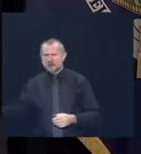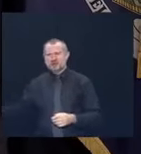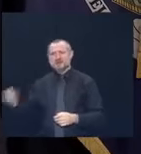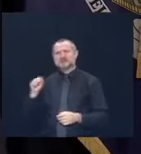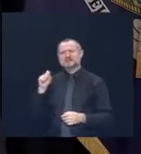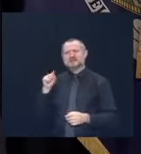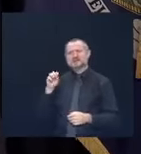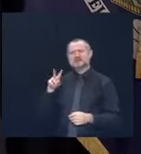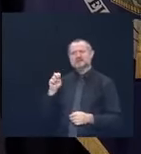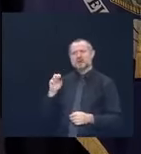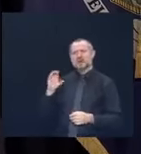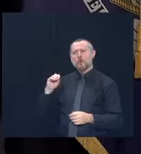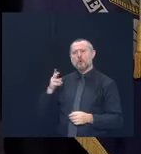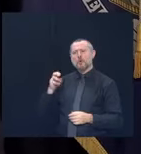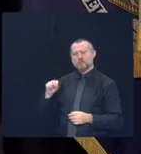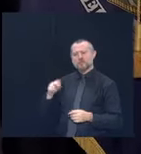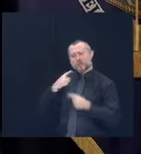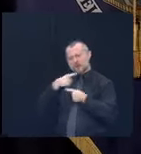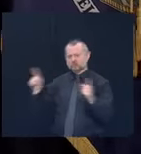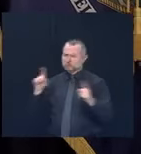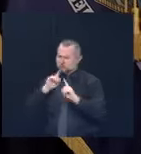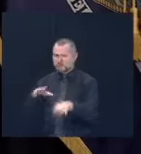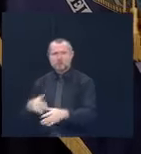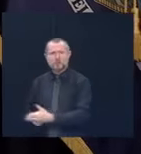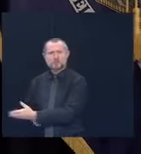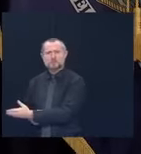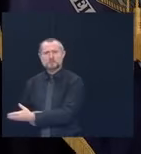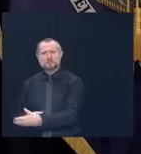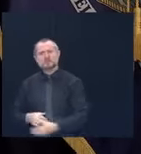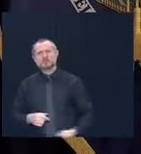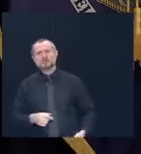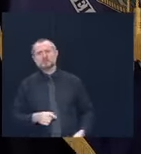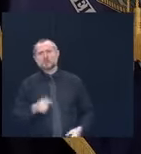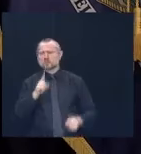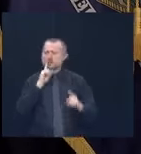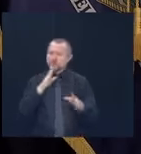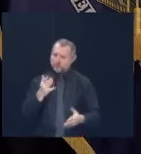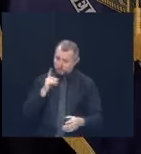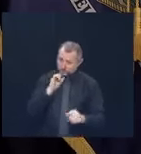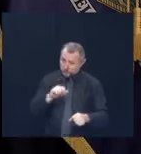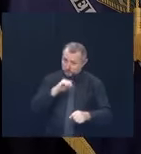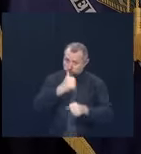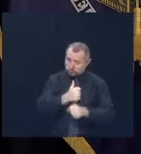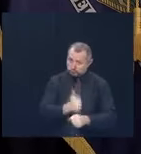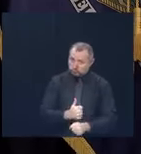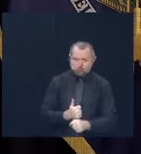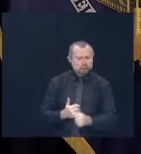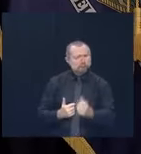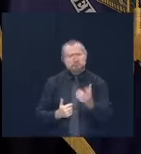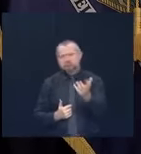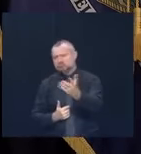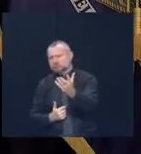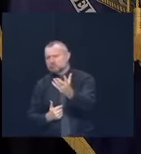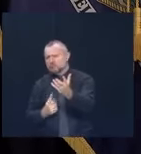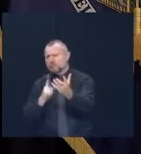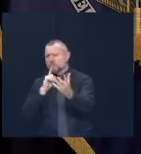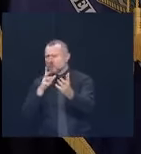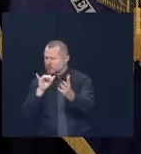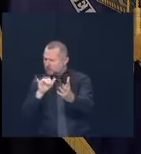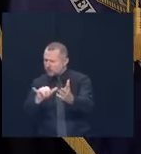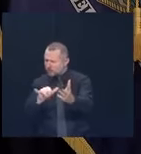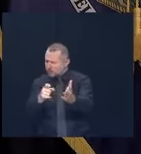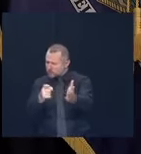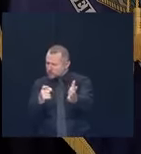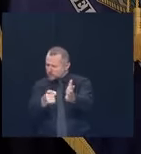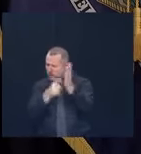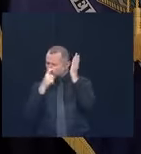two, if that report does find that you can fix the tunnels in place like the L train, would that require a new EIS to